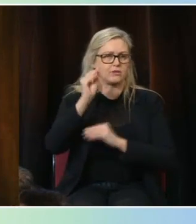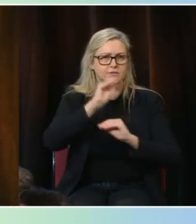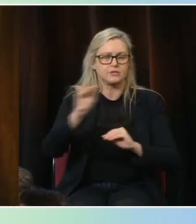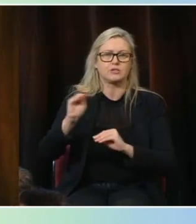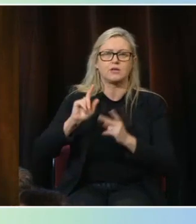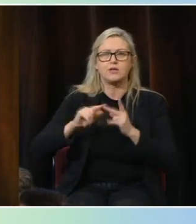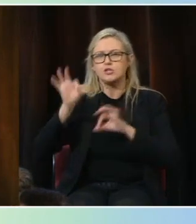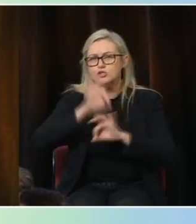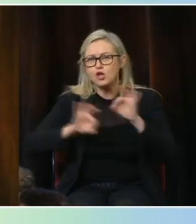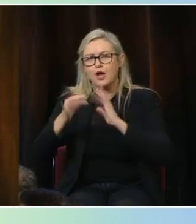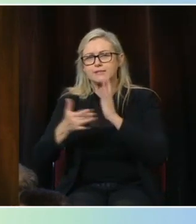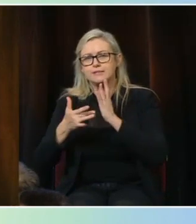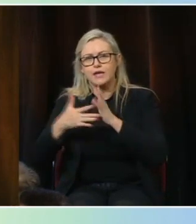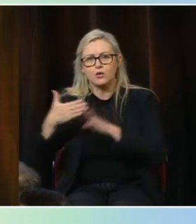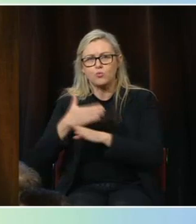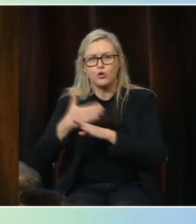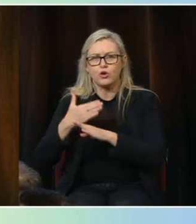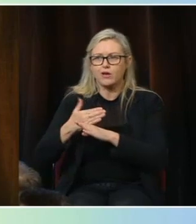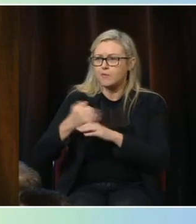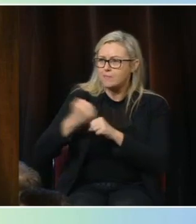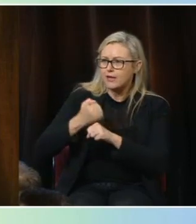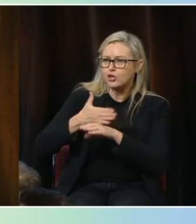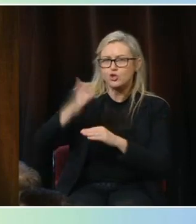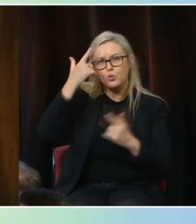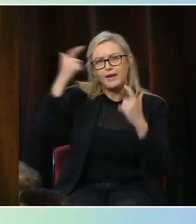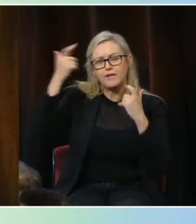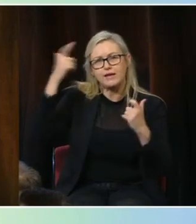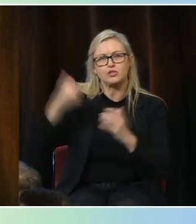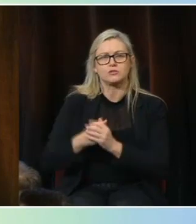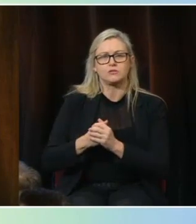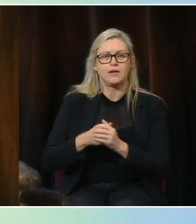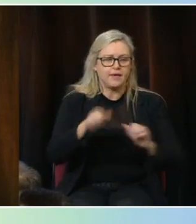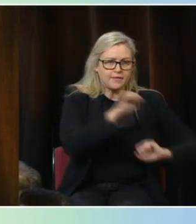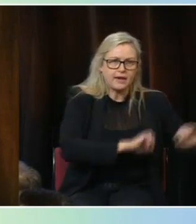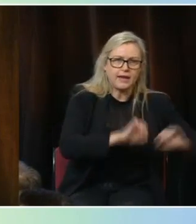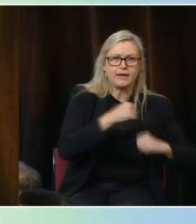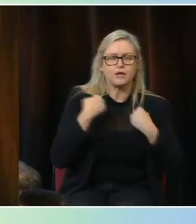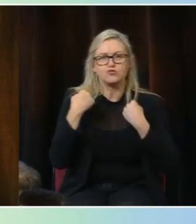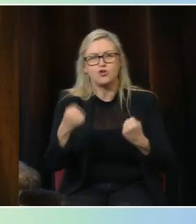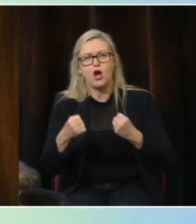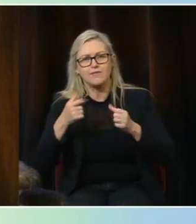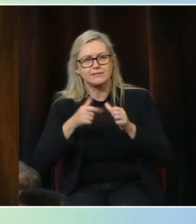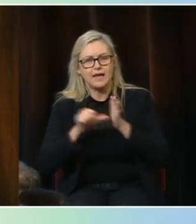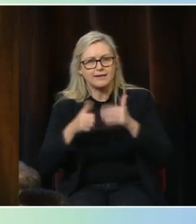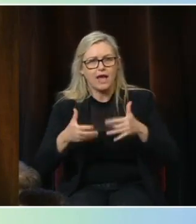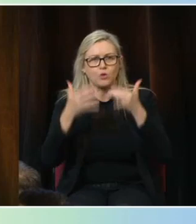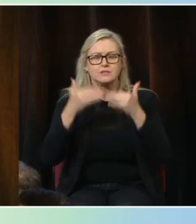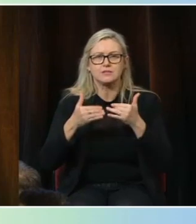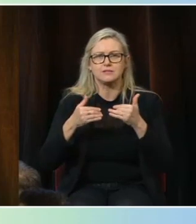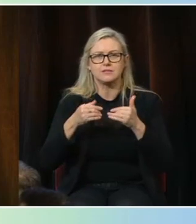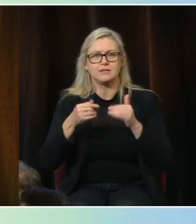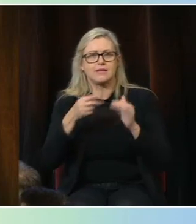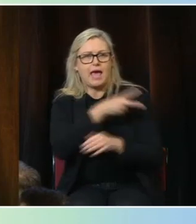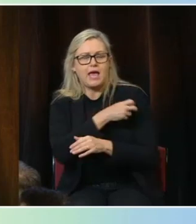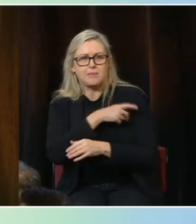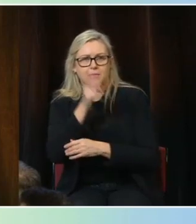scientists and Tech workers unleashing the next waves of innovation the cleaners drivers accountants administrators who provide the economic